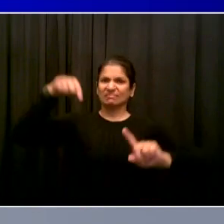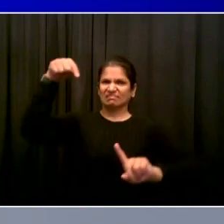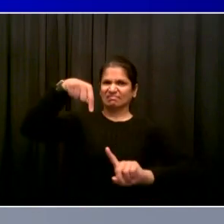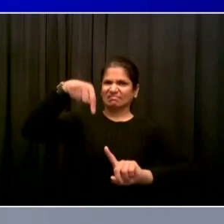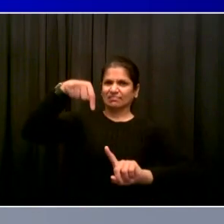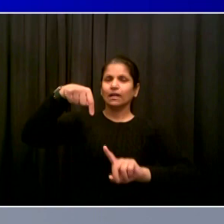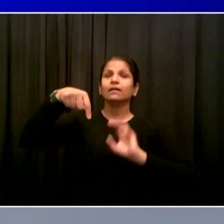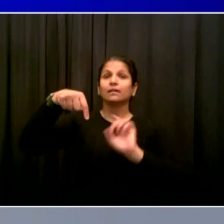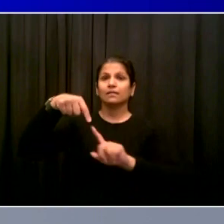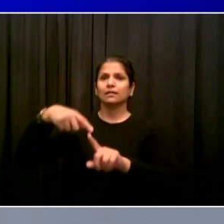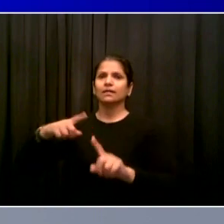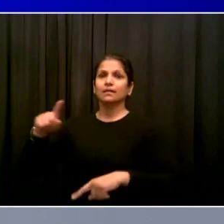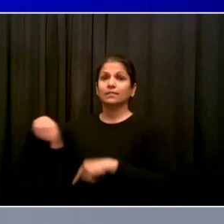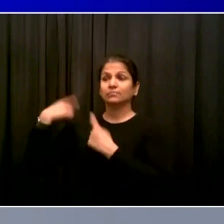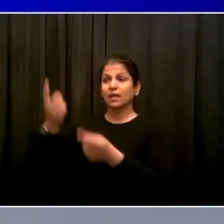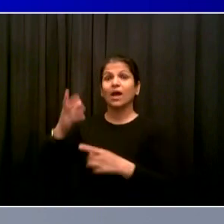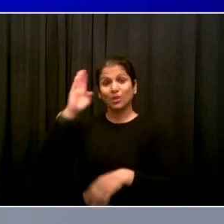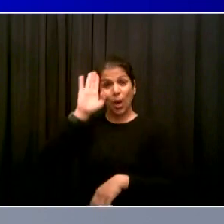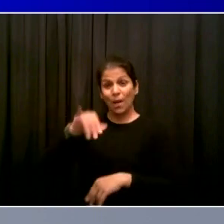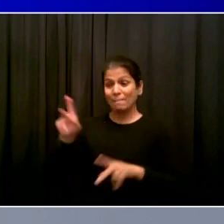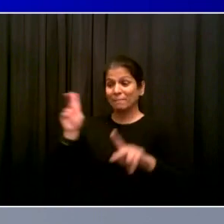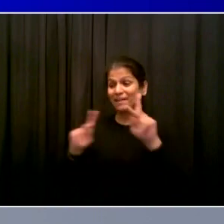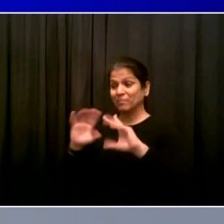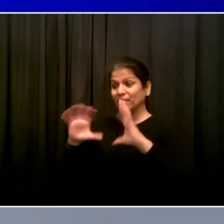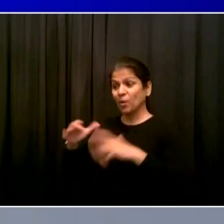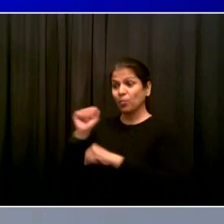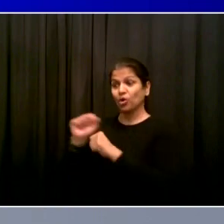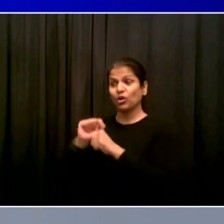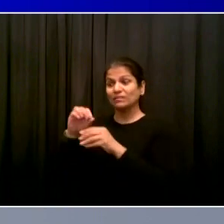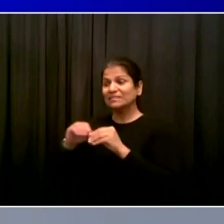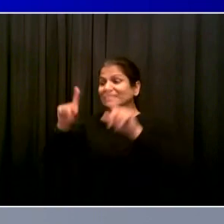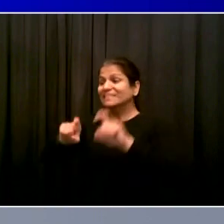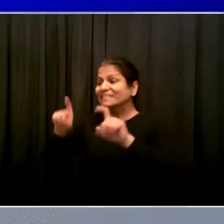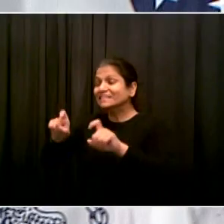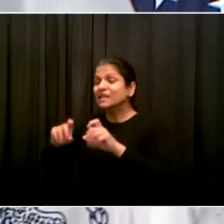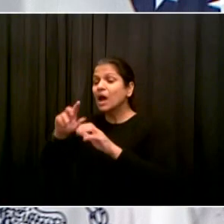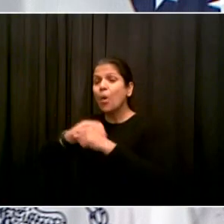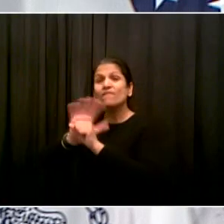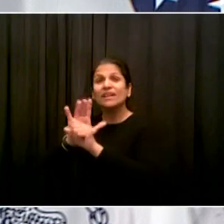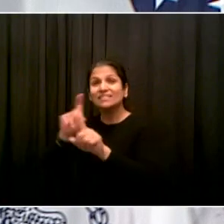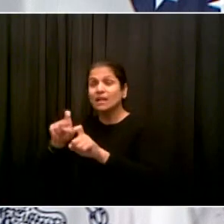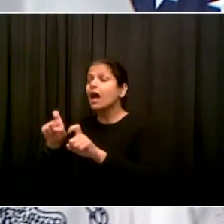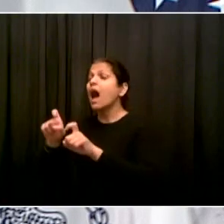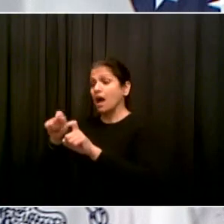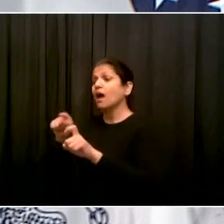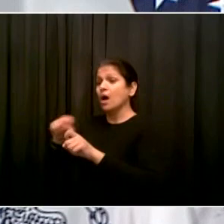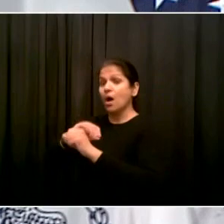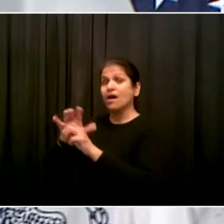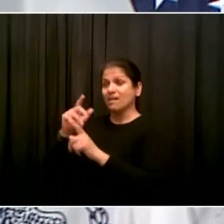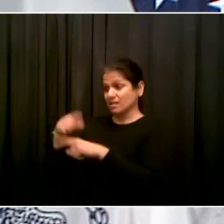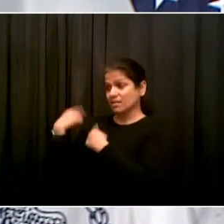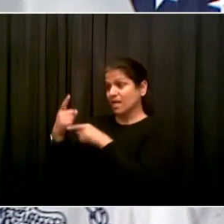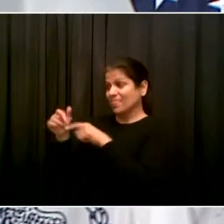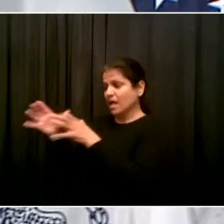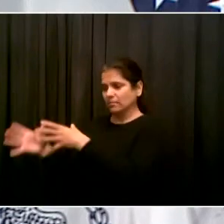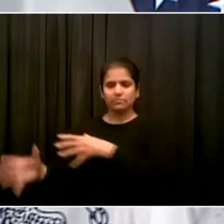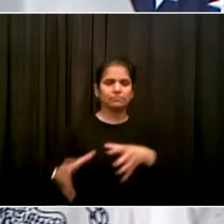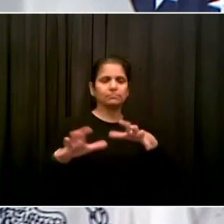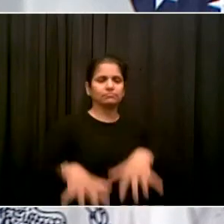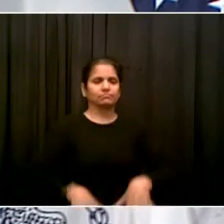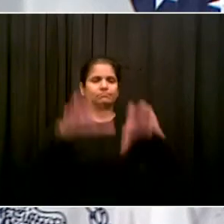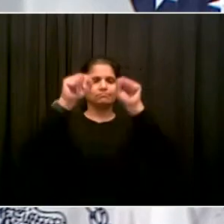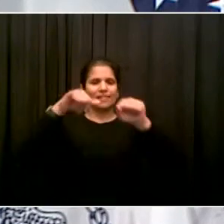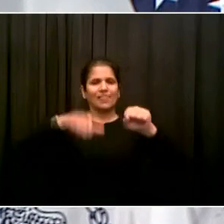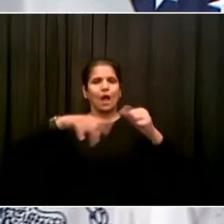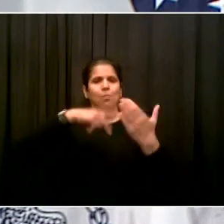New Yorkers who are still suffering. I want you to hear about this initiative. It's so important, and our central message today is we're going to be